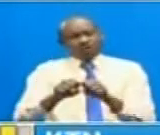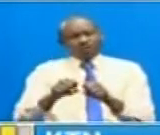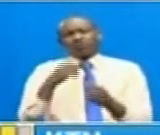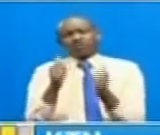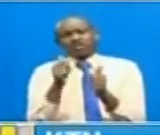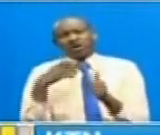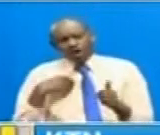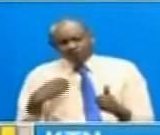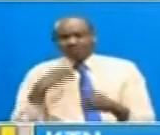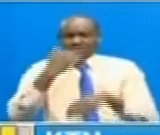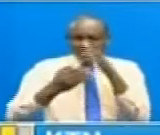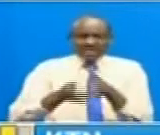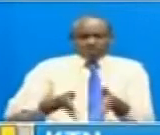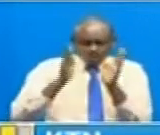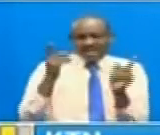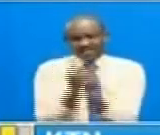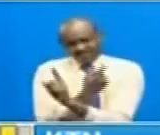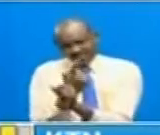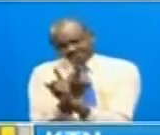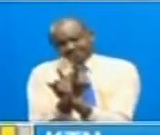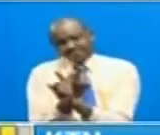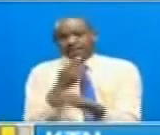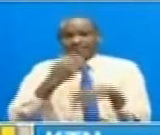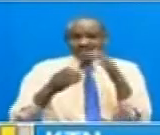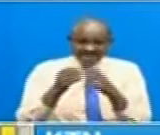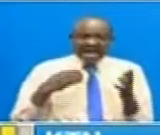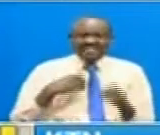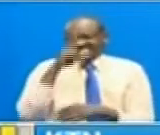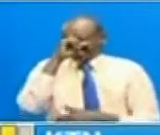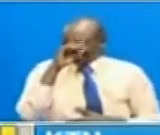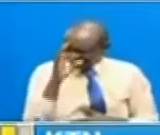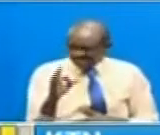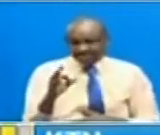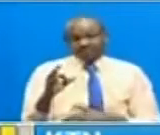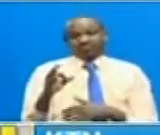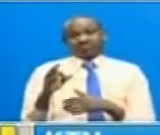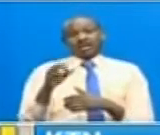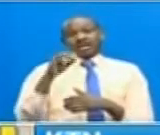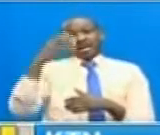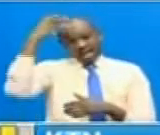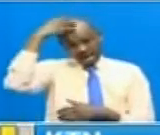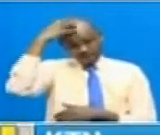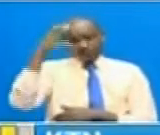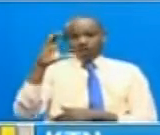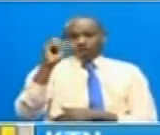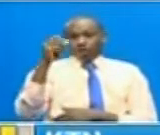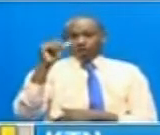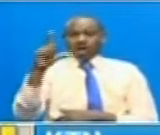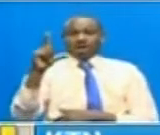on the infrastructure front, where you're building a serious coal plant in Lamu, as well as another plant